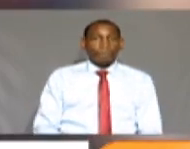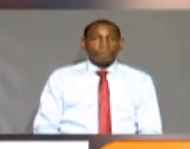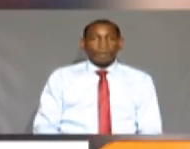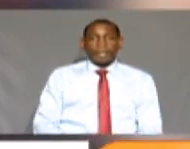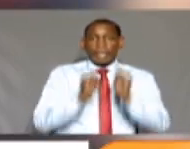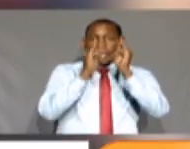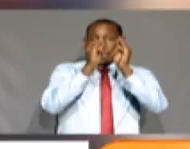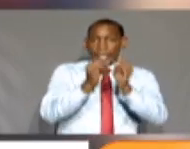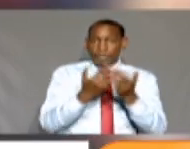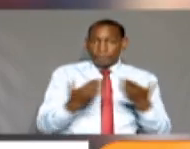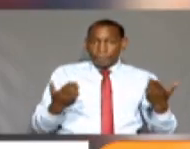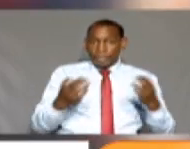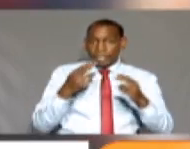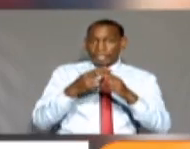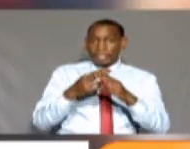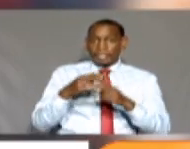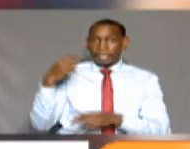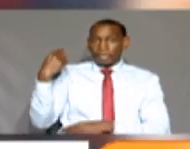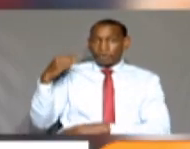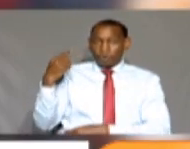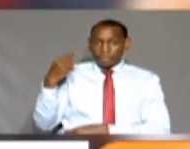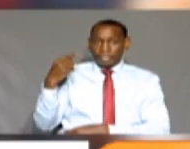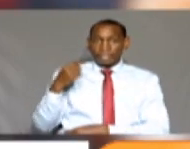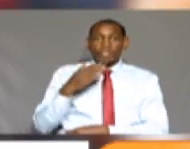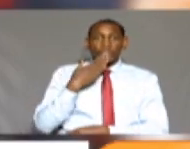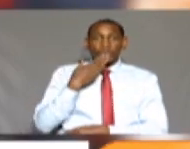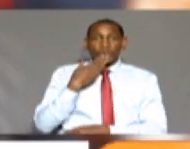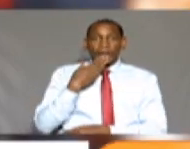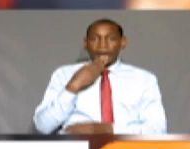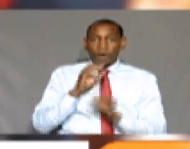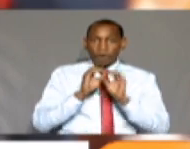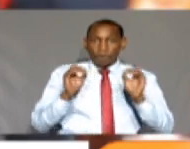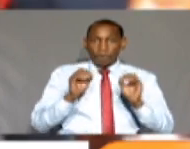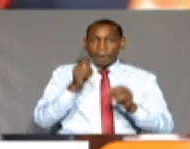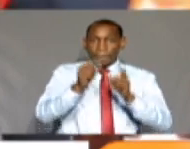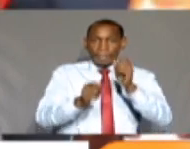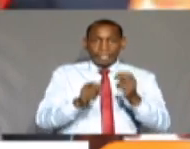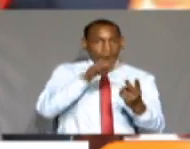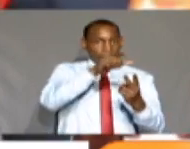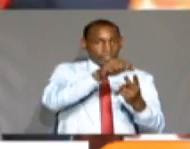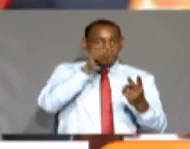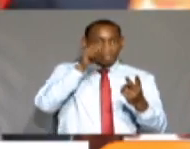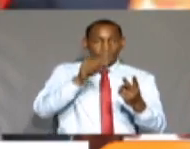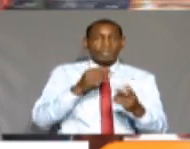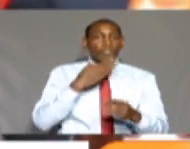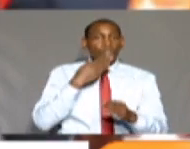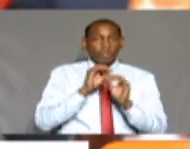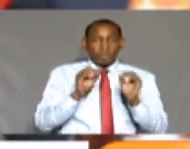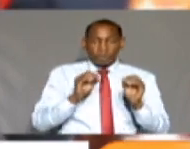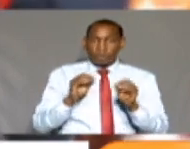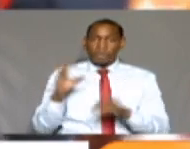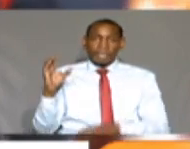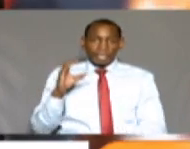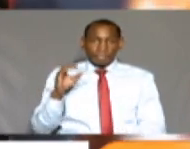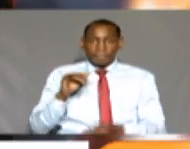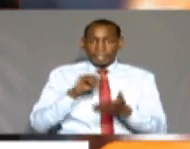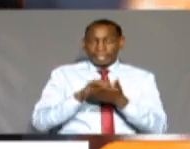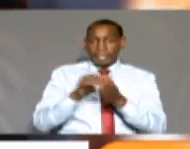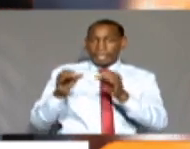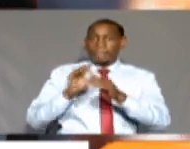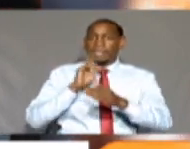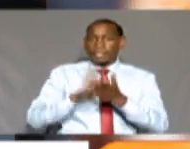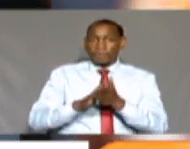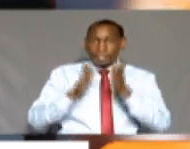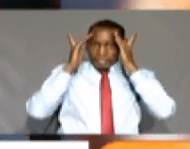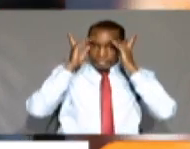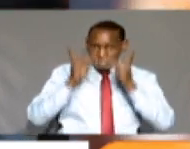The new product named Golden Crown Lactose-Free Milk will offer a choice to lactose-intolerant consumers. The company says the